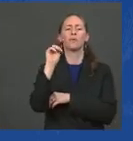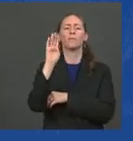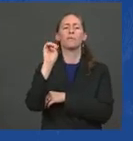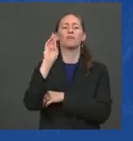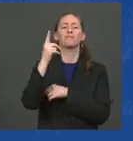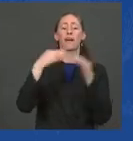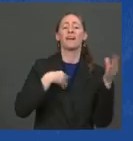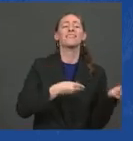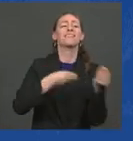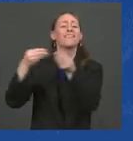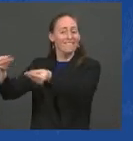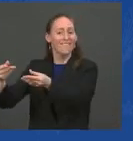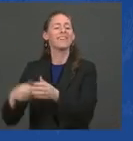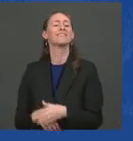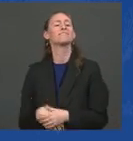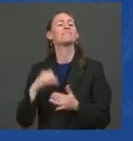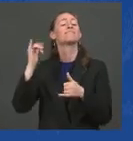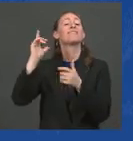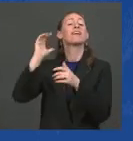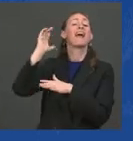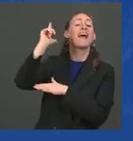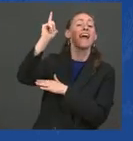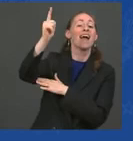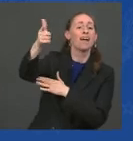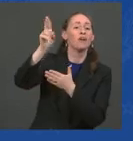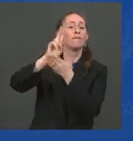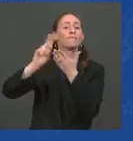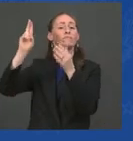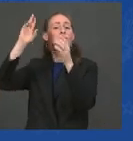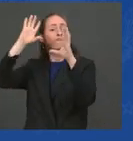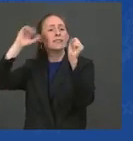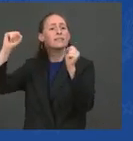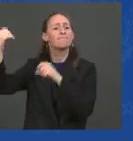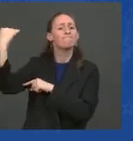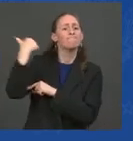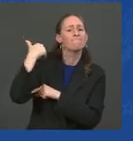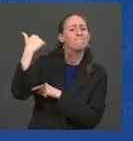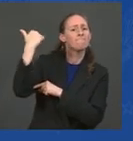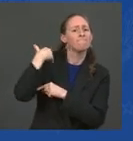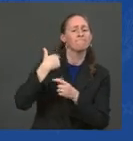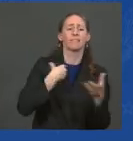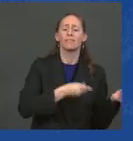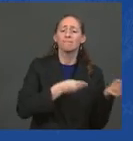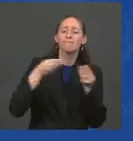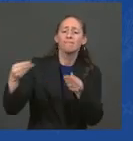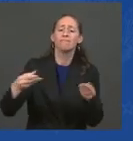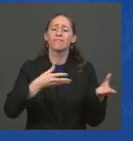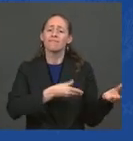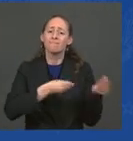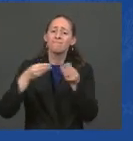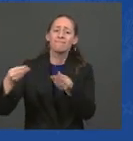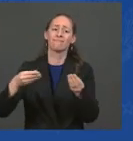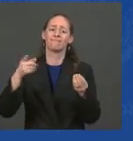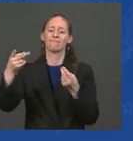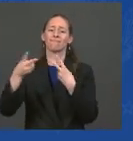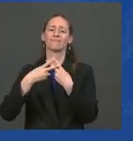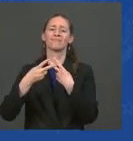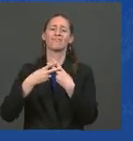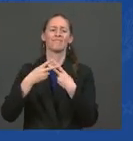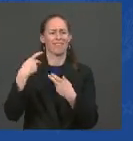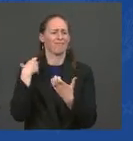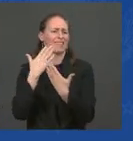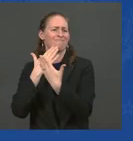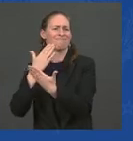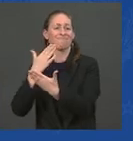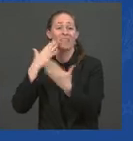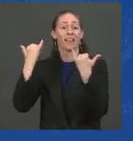been incredibly supportive of those efforts over the year. And I must begin, of course, with the present president, President Andy